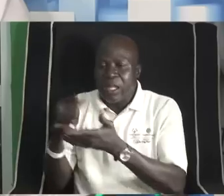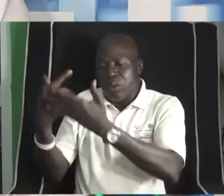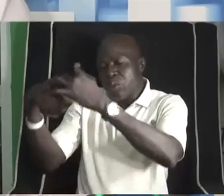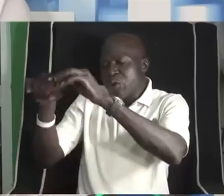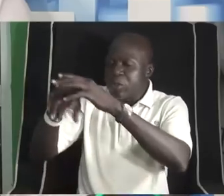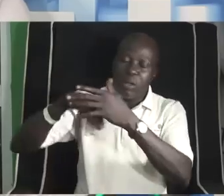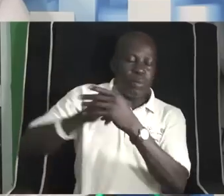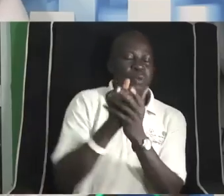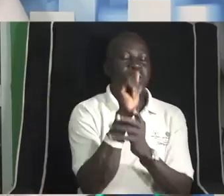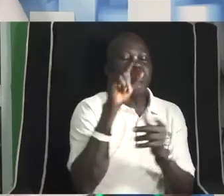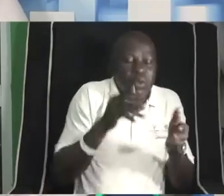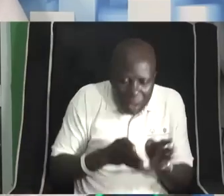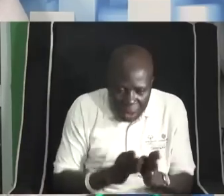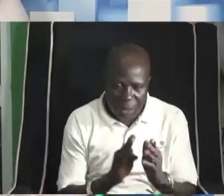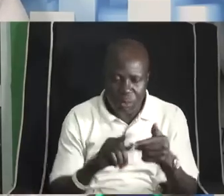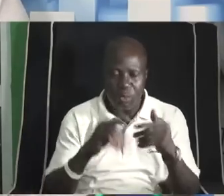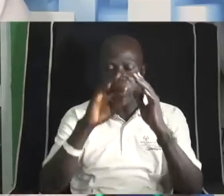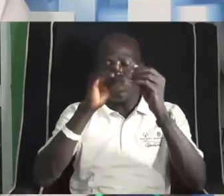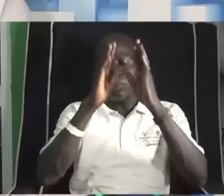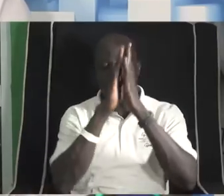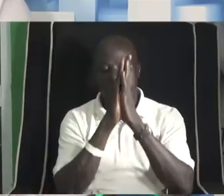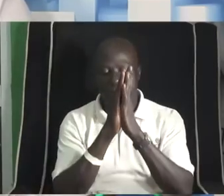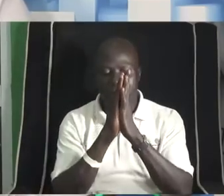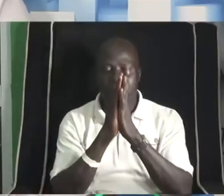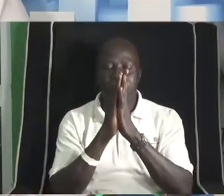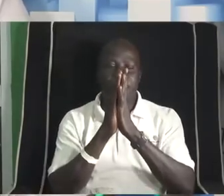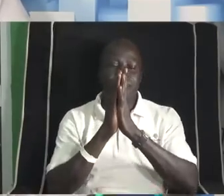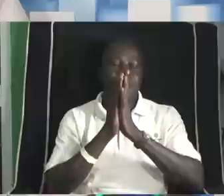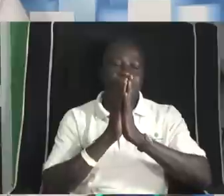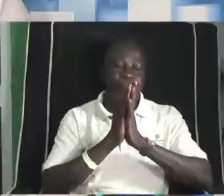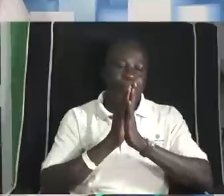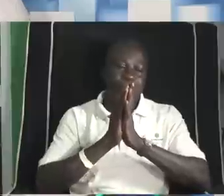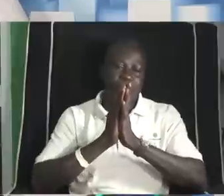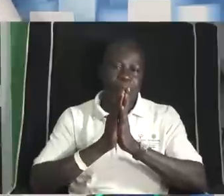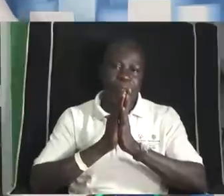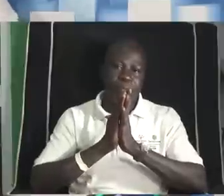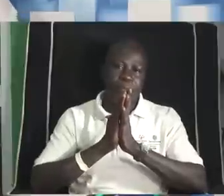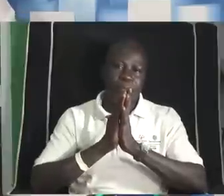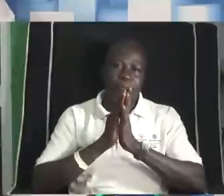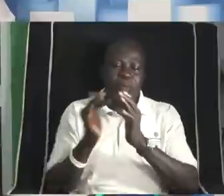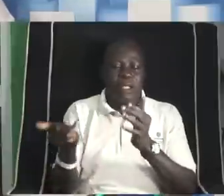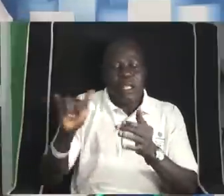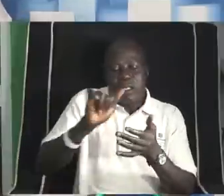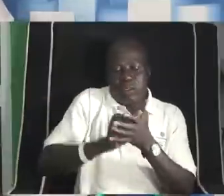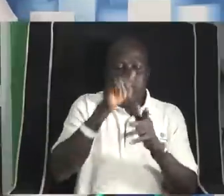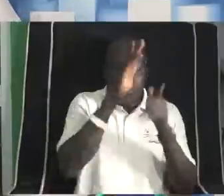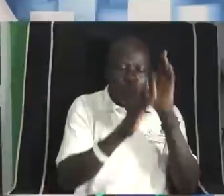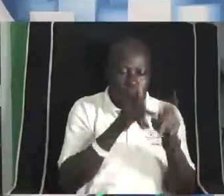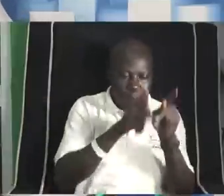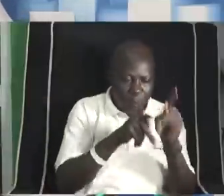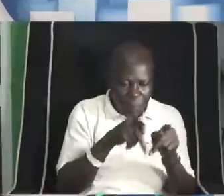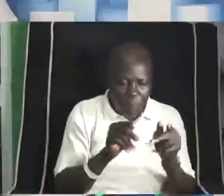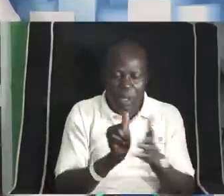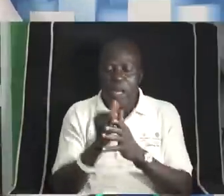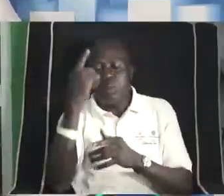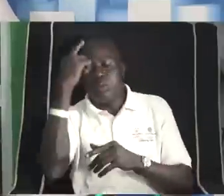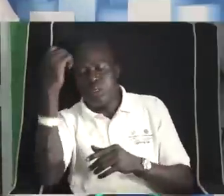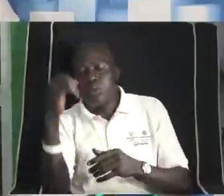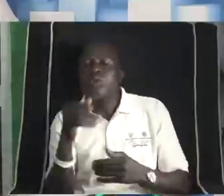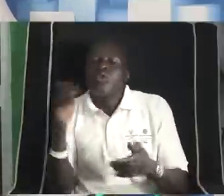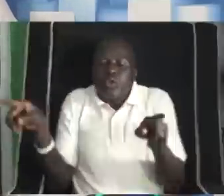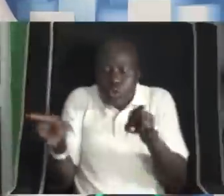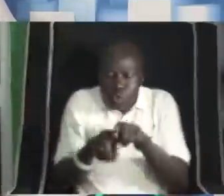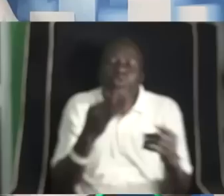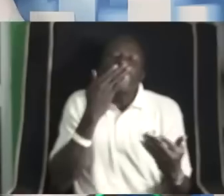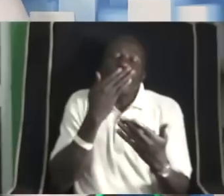with it that is this prayer. I want come one baby Allah wants it that I thought Allah. There are some people as their dream is so good,